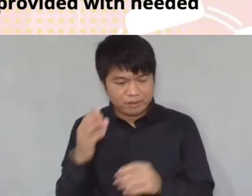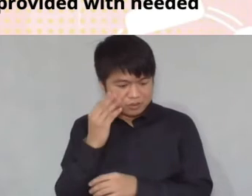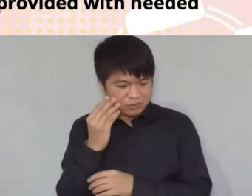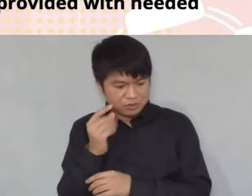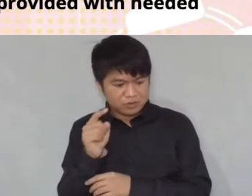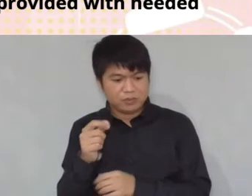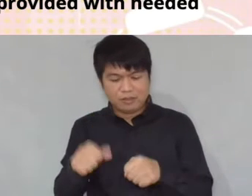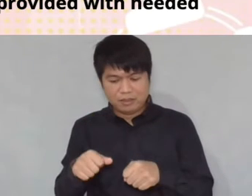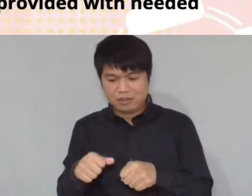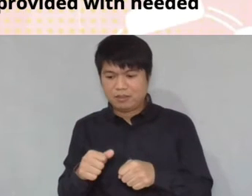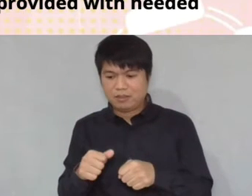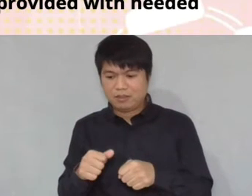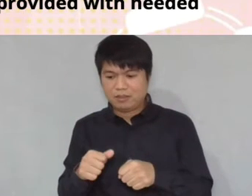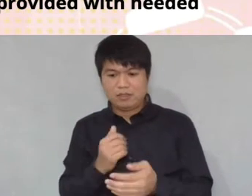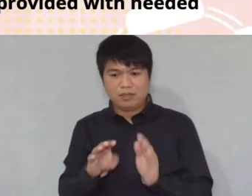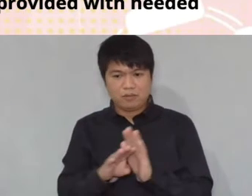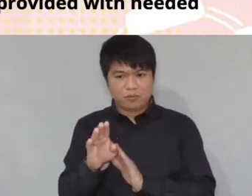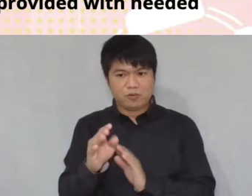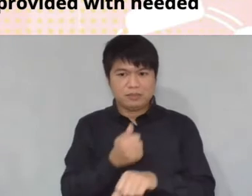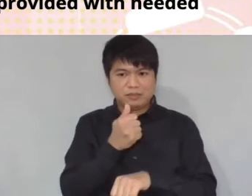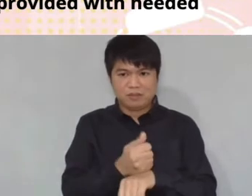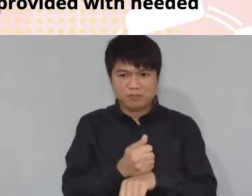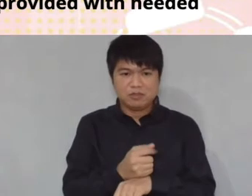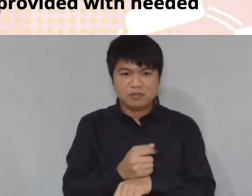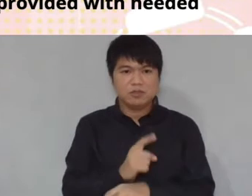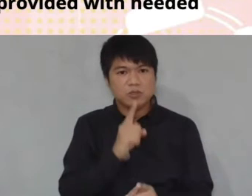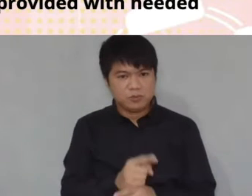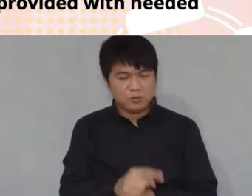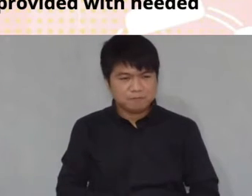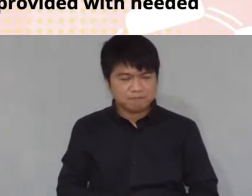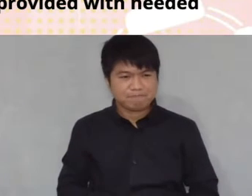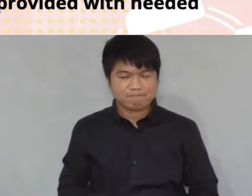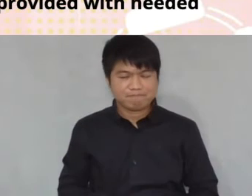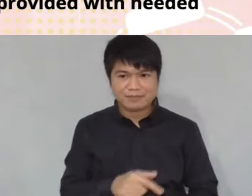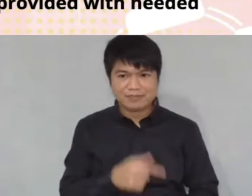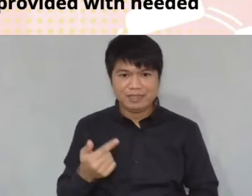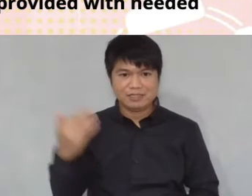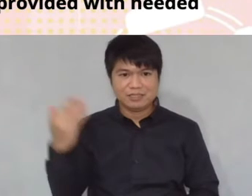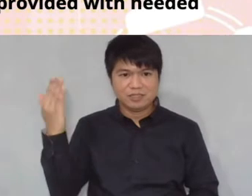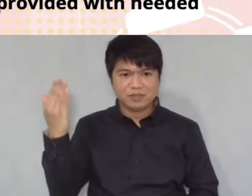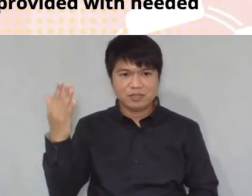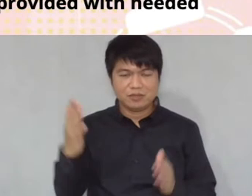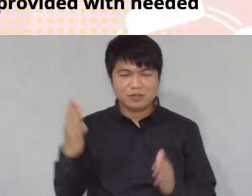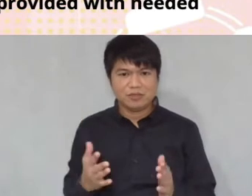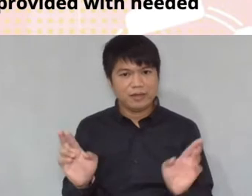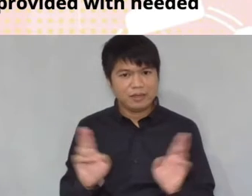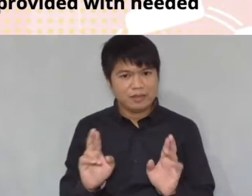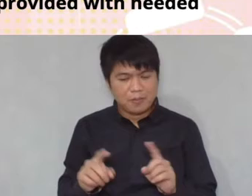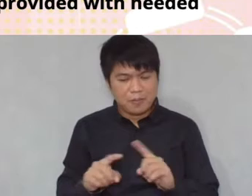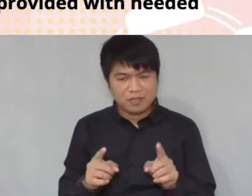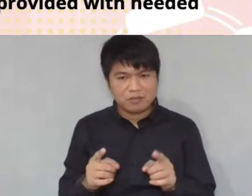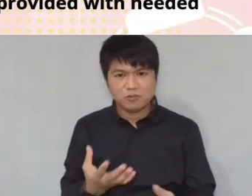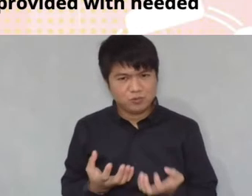that's something that we can build on. Sige po. I think our next speaker should be ready, pero gusto